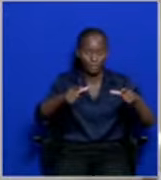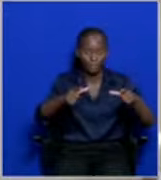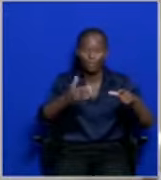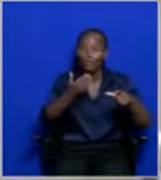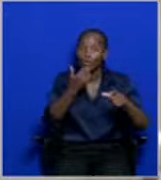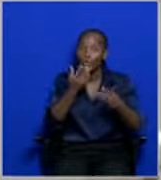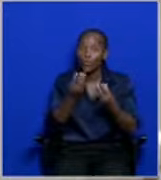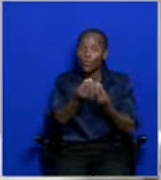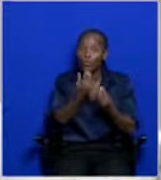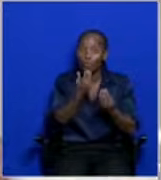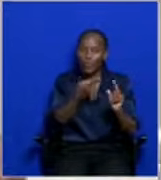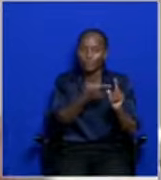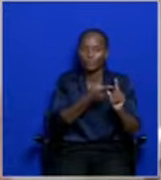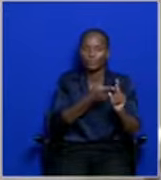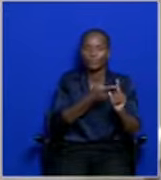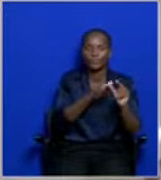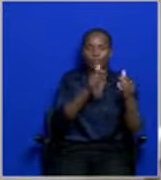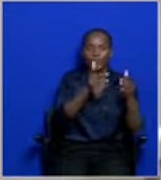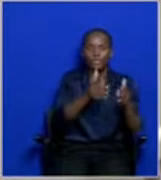page 581.